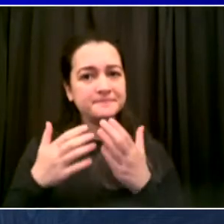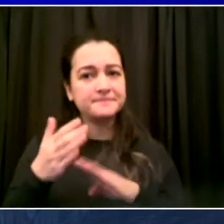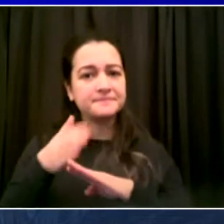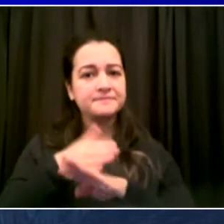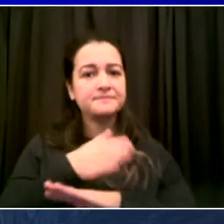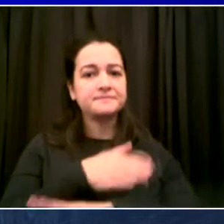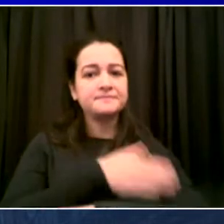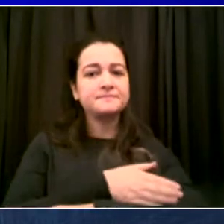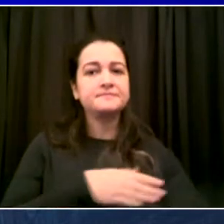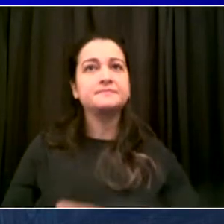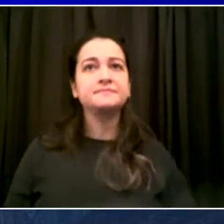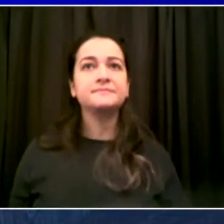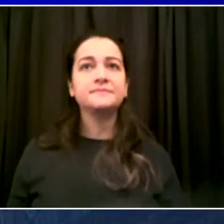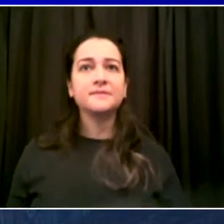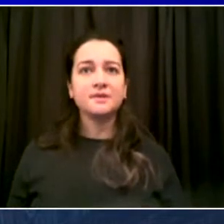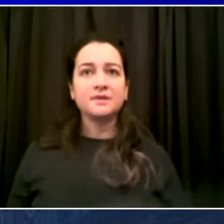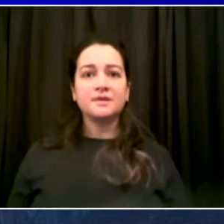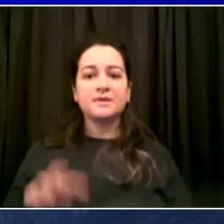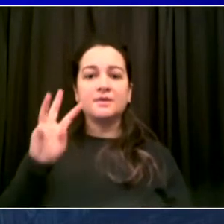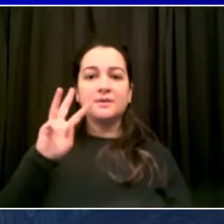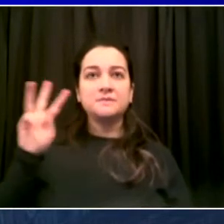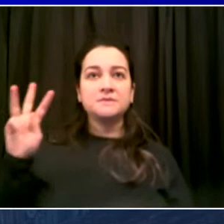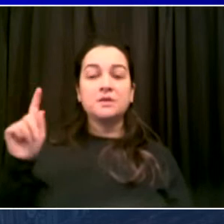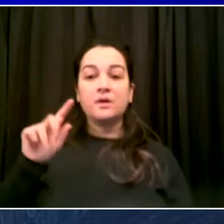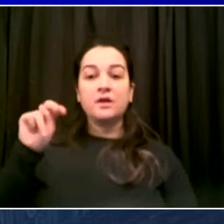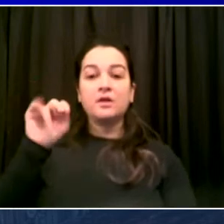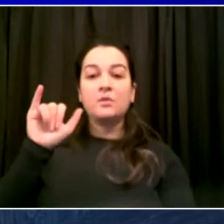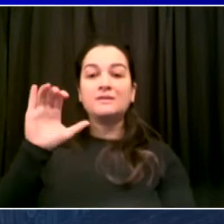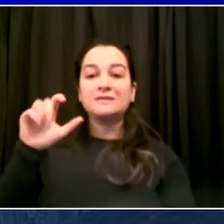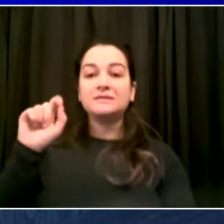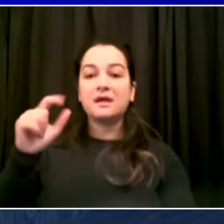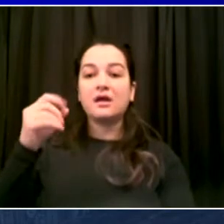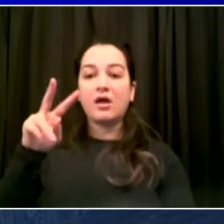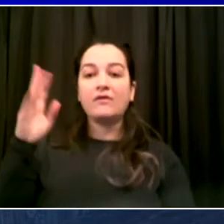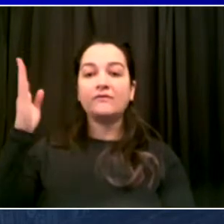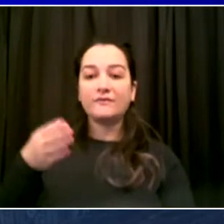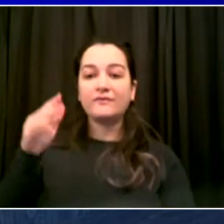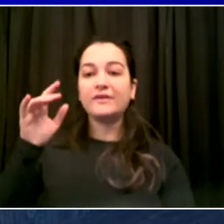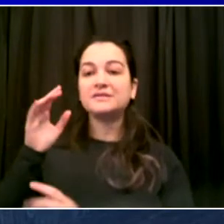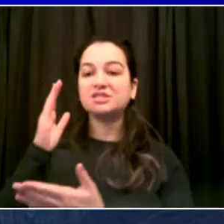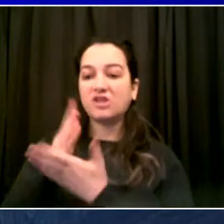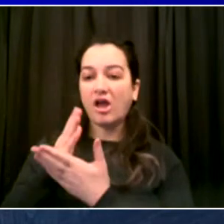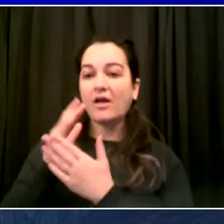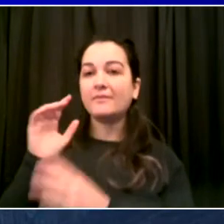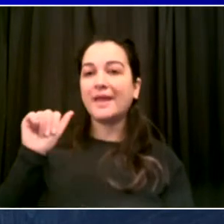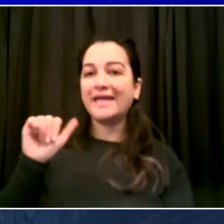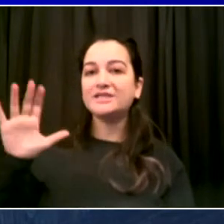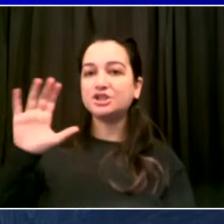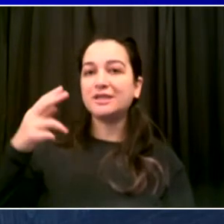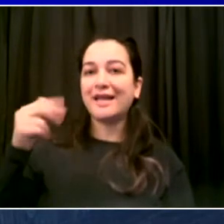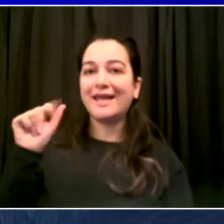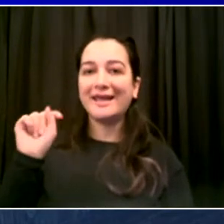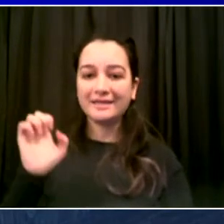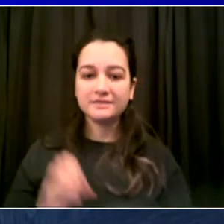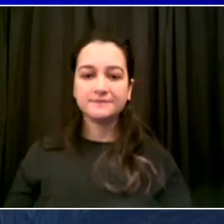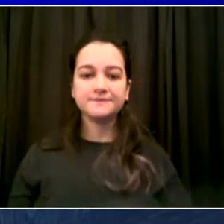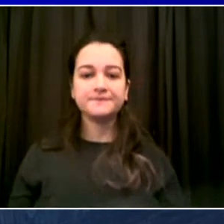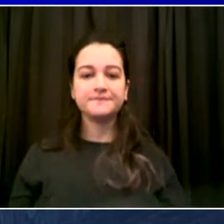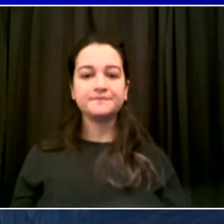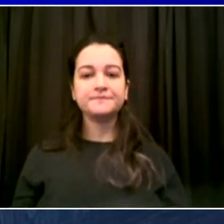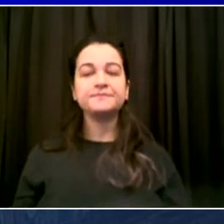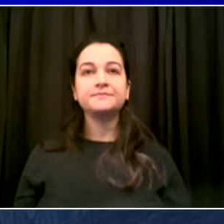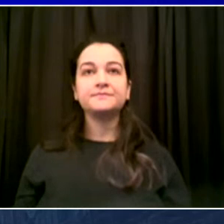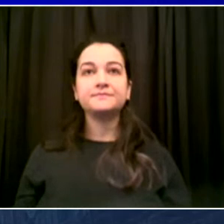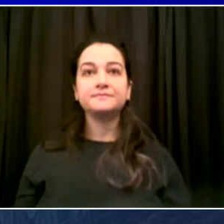nyc.gov/stopasianhate. And I want to encourage everyone on social media to show support with #StopAsianHate. We want to get this message out. If you go